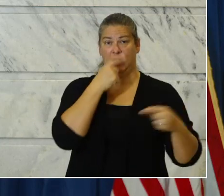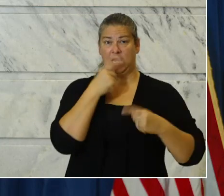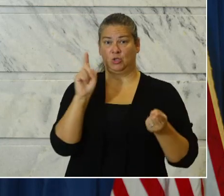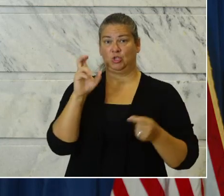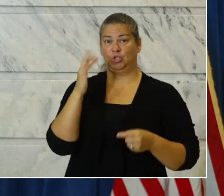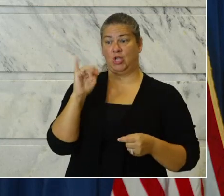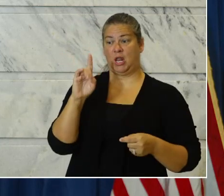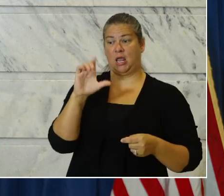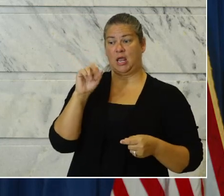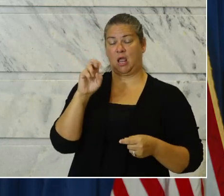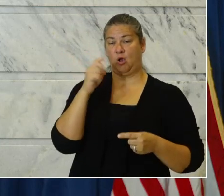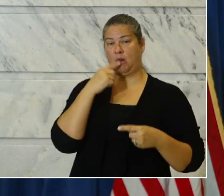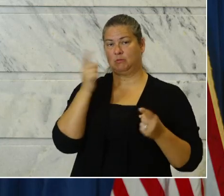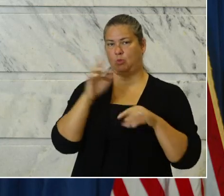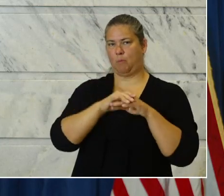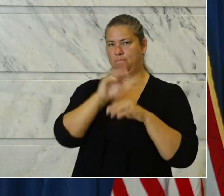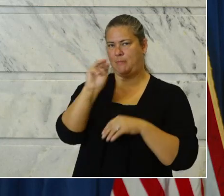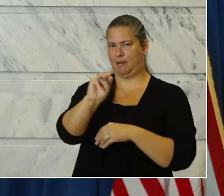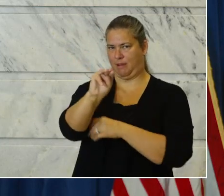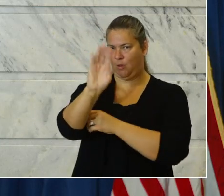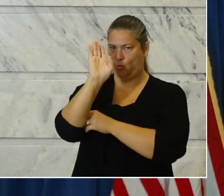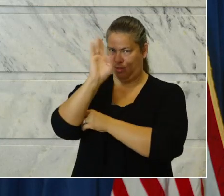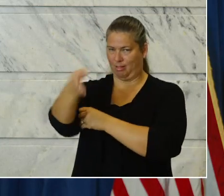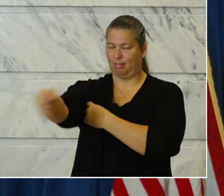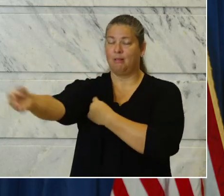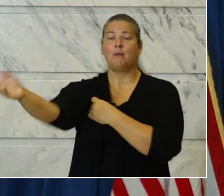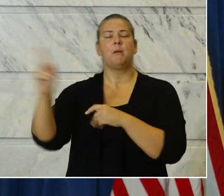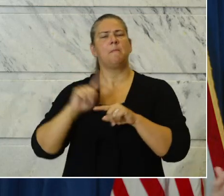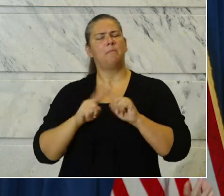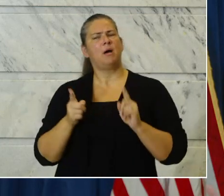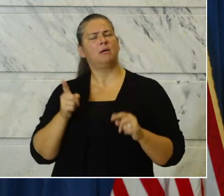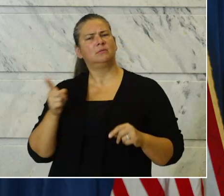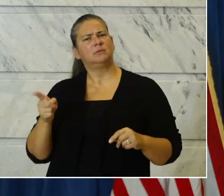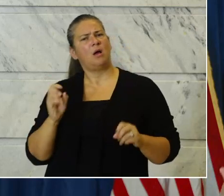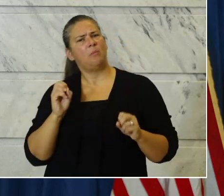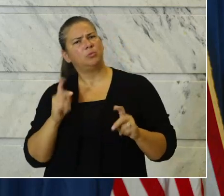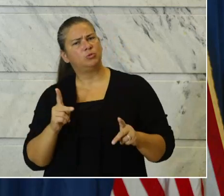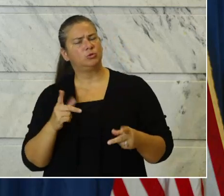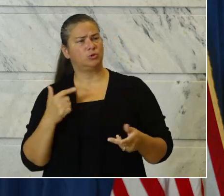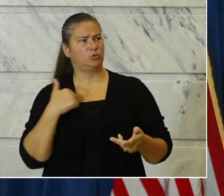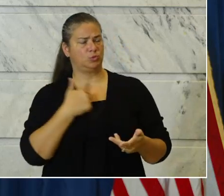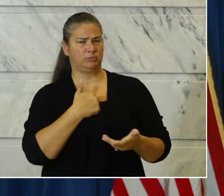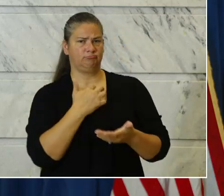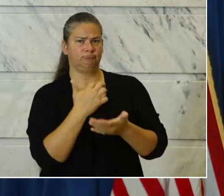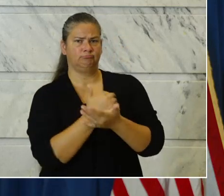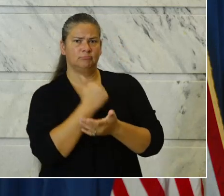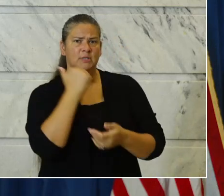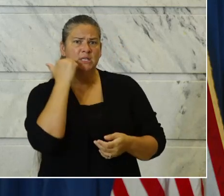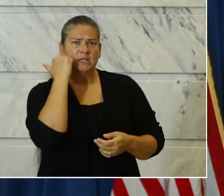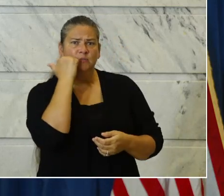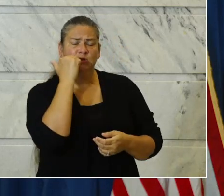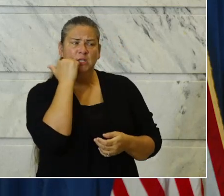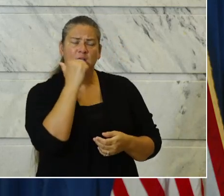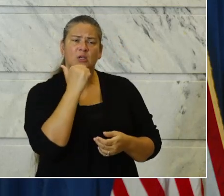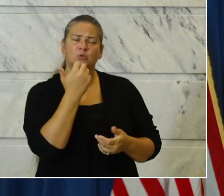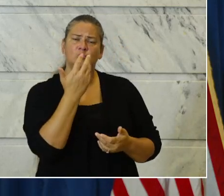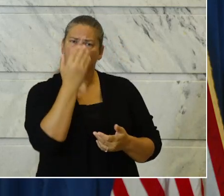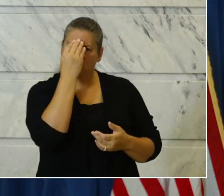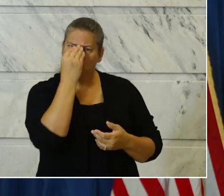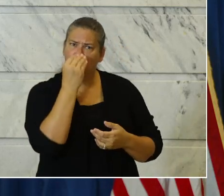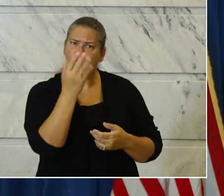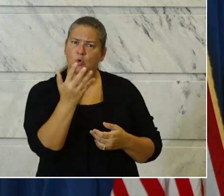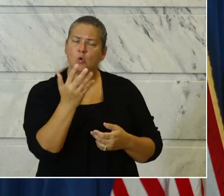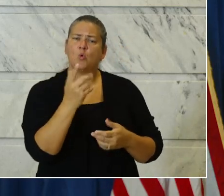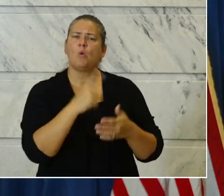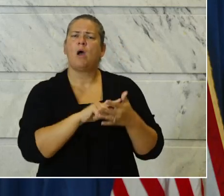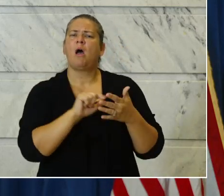childcare on Monday. But it's also an opportunity, since we have this chance every day, to also let you know about other